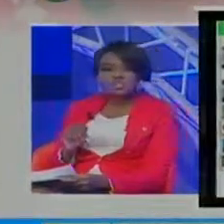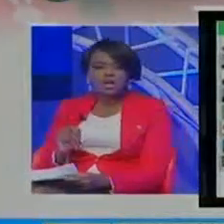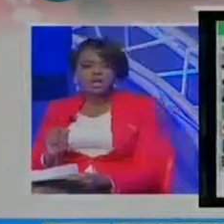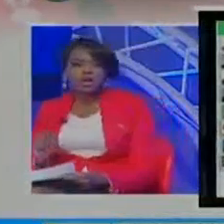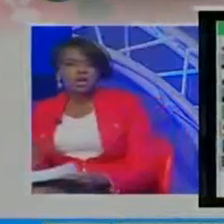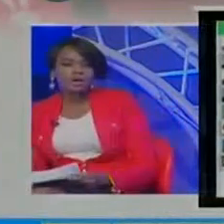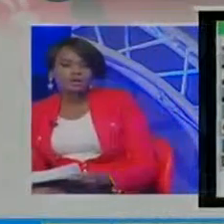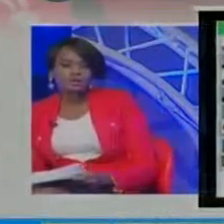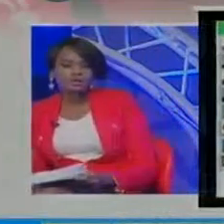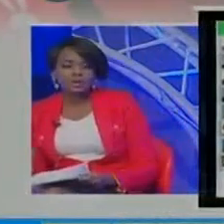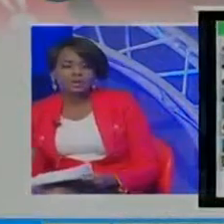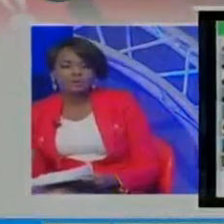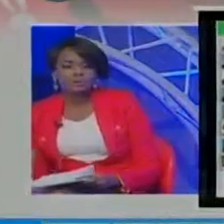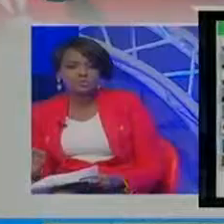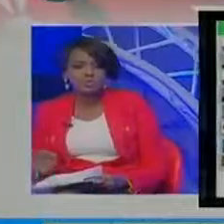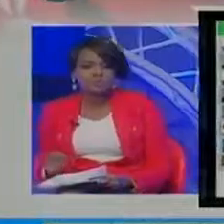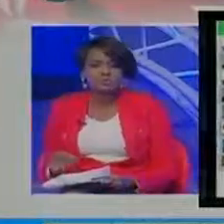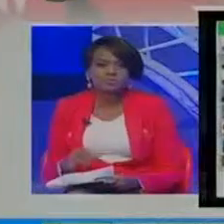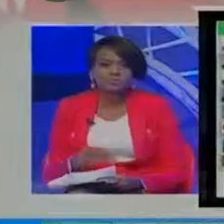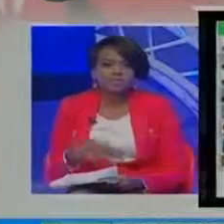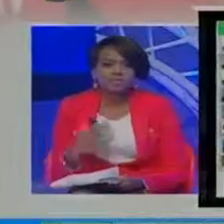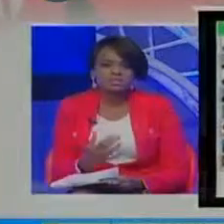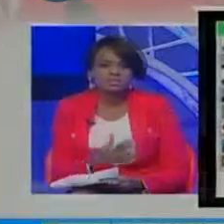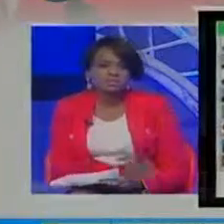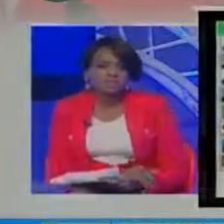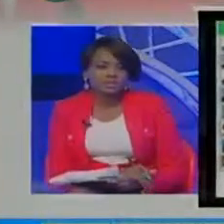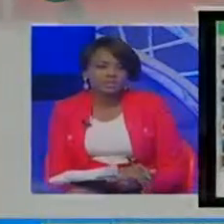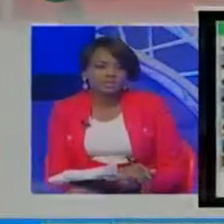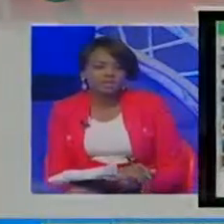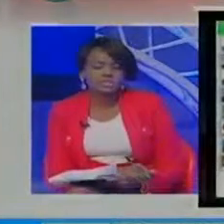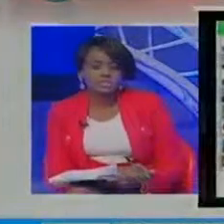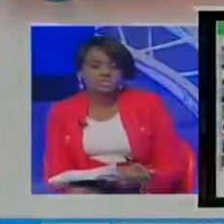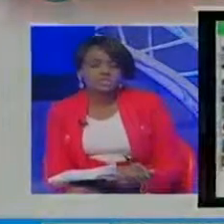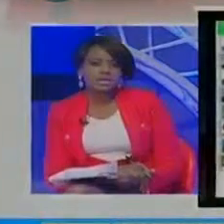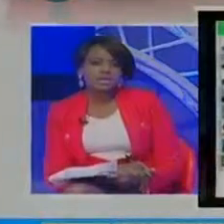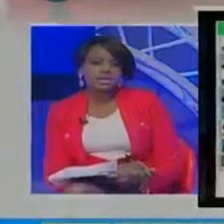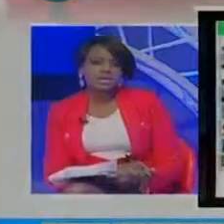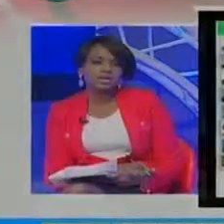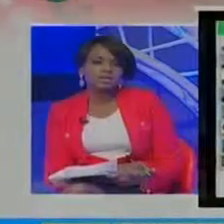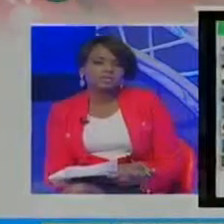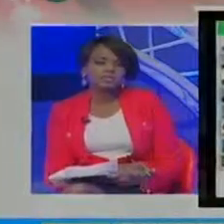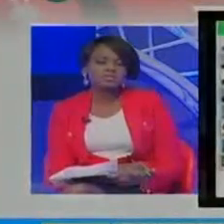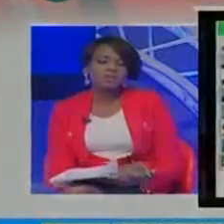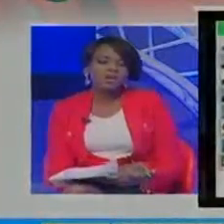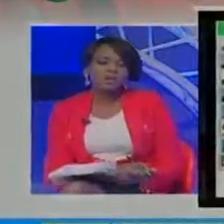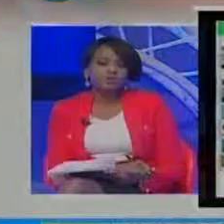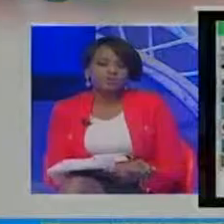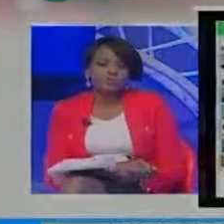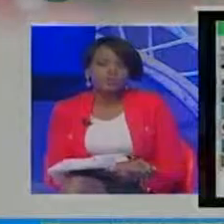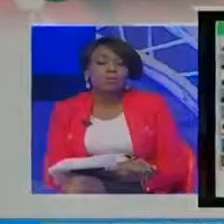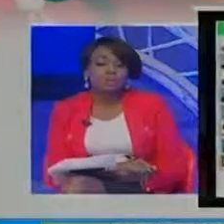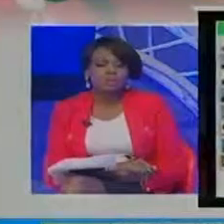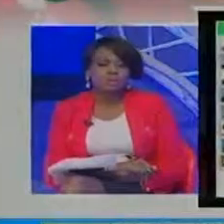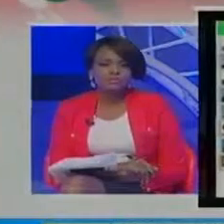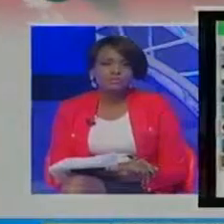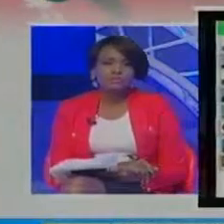adjacent to me right now full screen, because of course these are being regularly updated at the IEBC's Nerve Center,